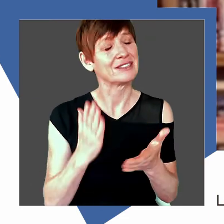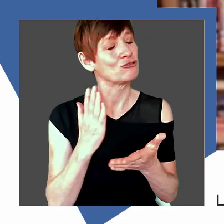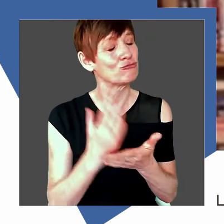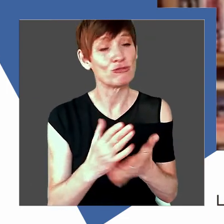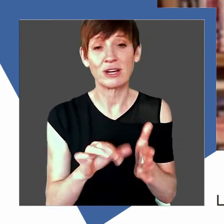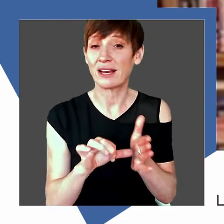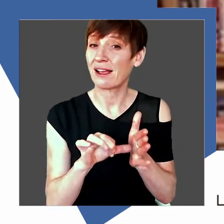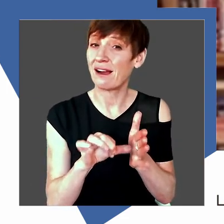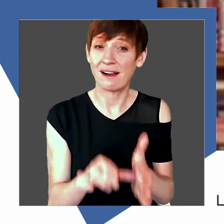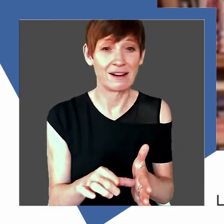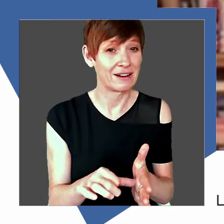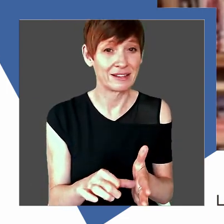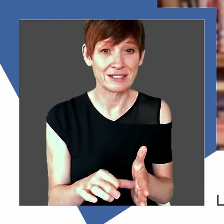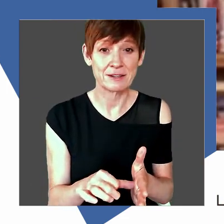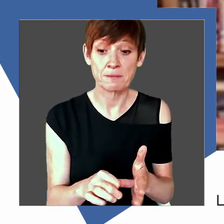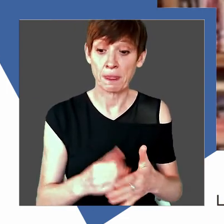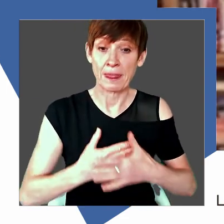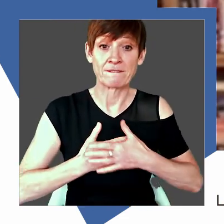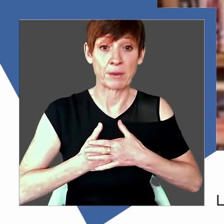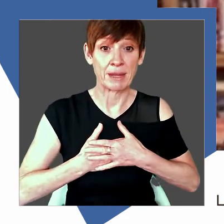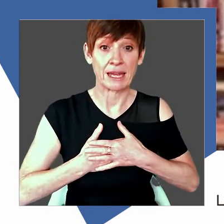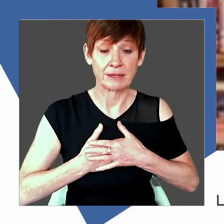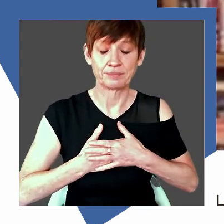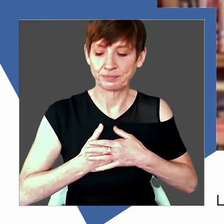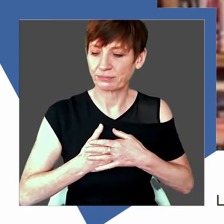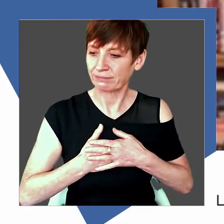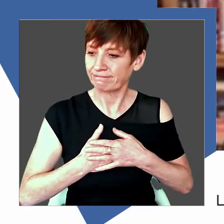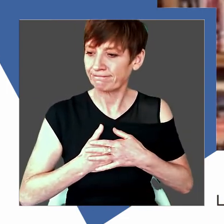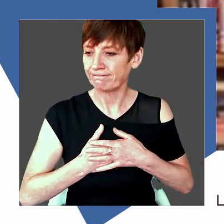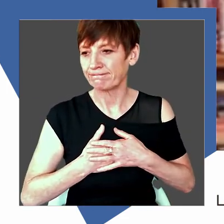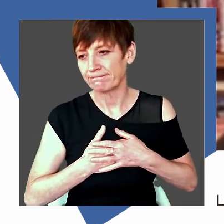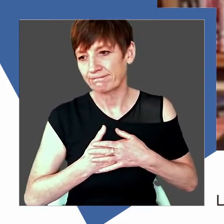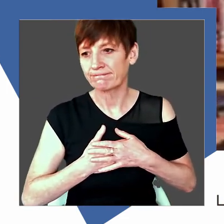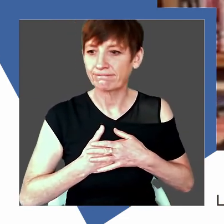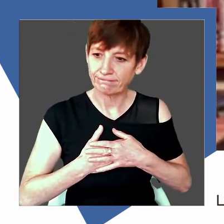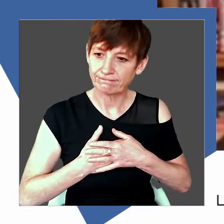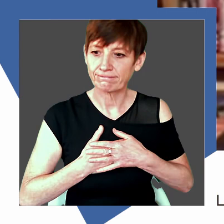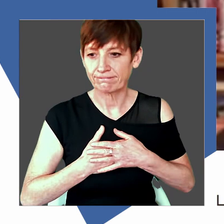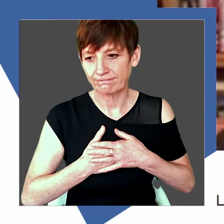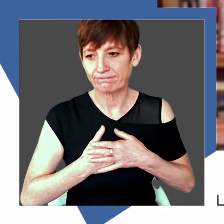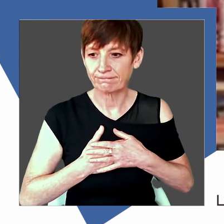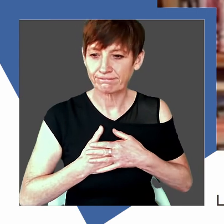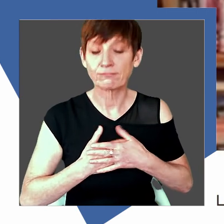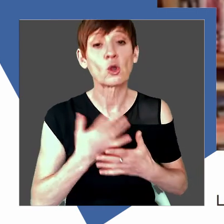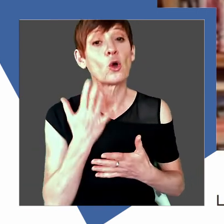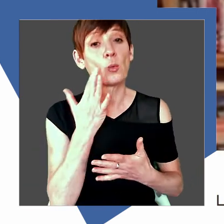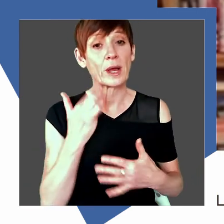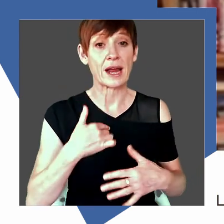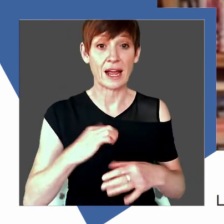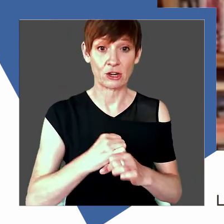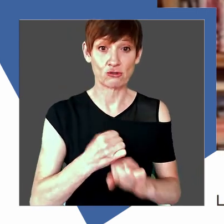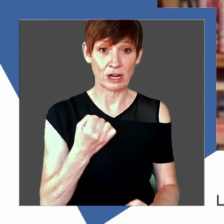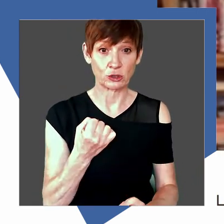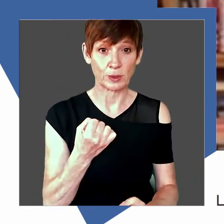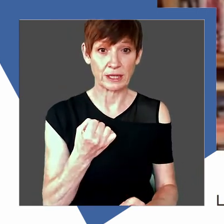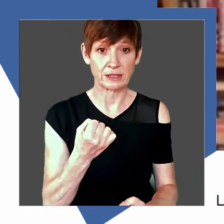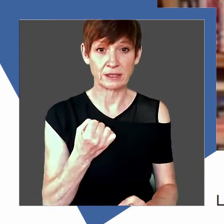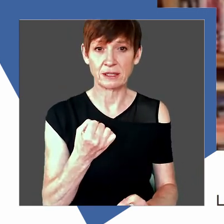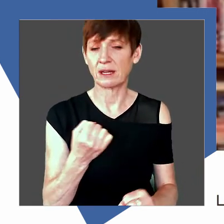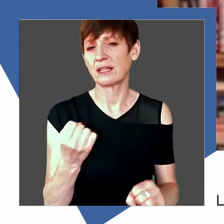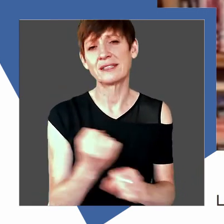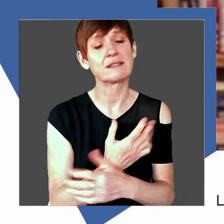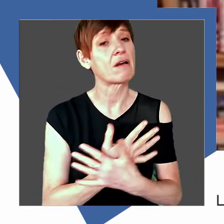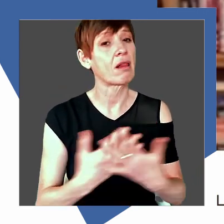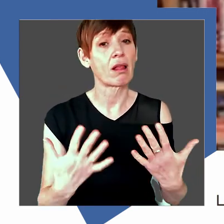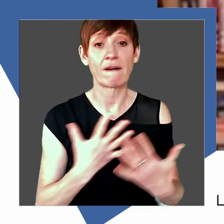really hard to overcome. I think for me, So when I graduated and I was doing lots of freelance work, and that's